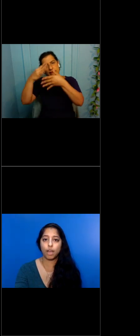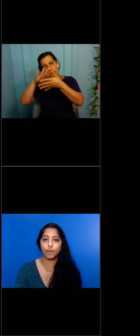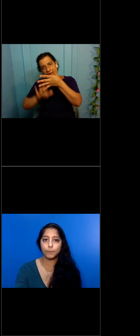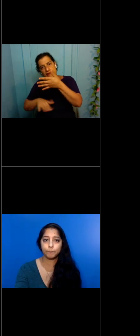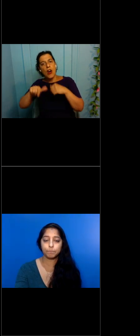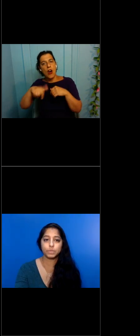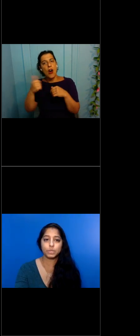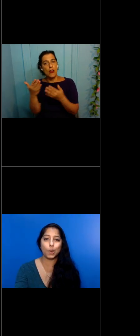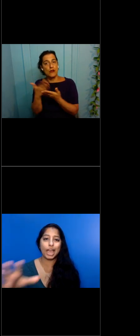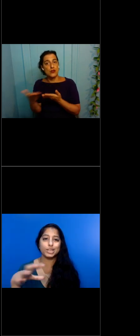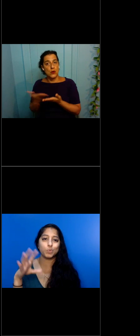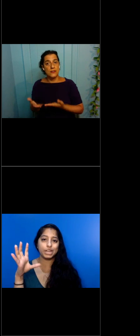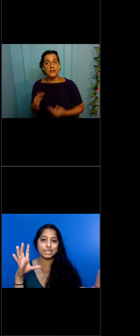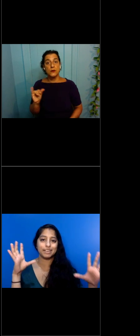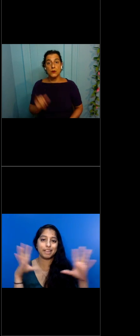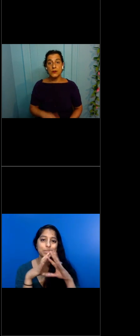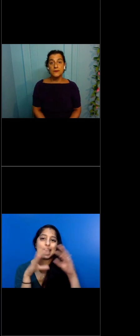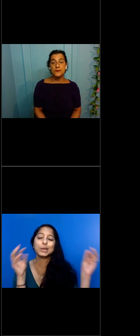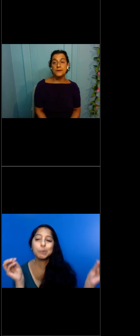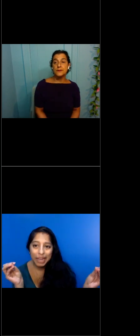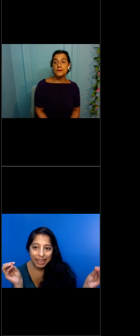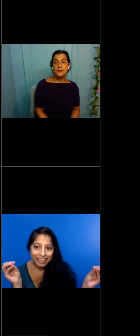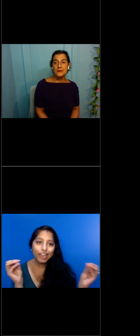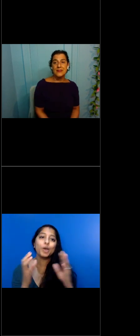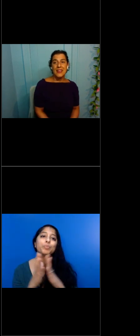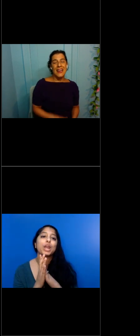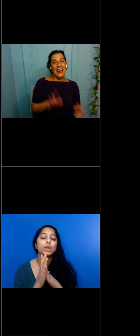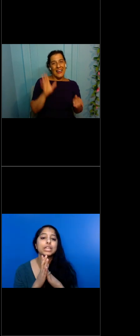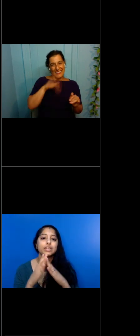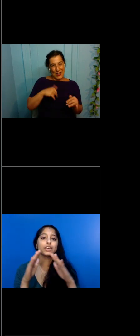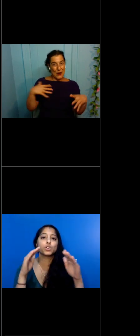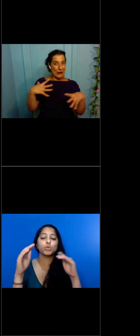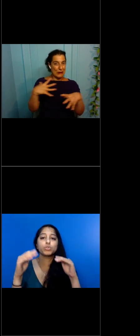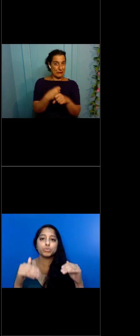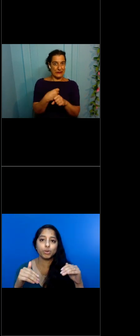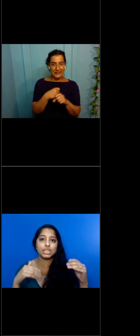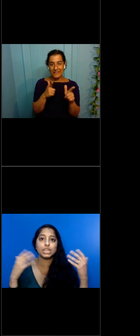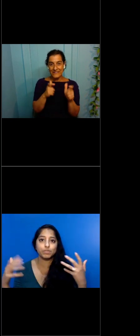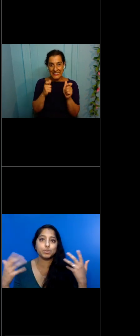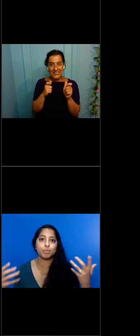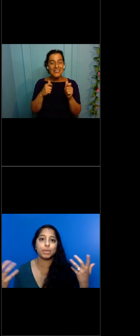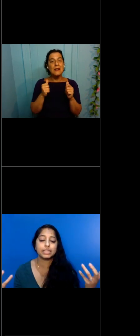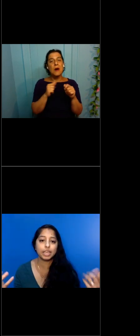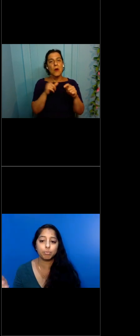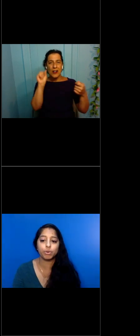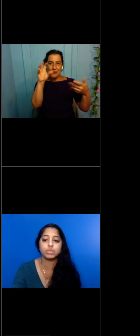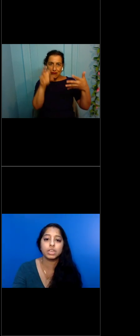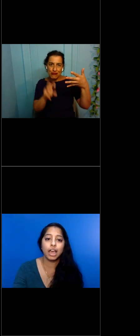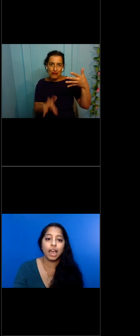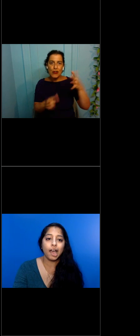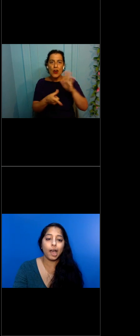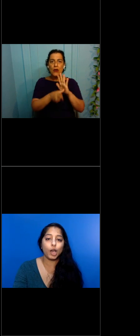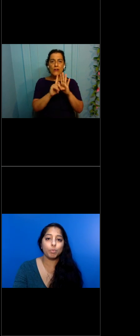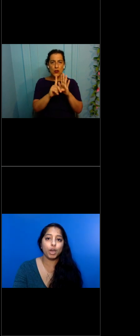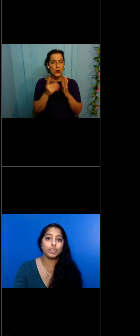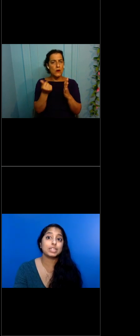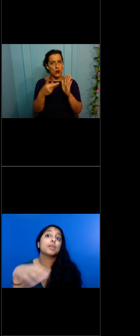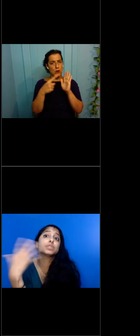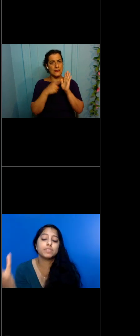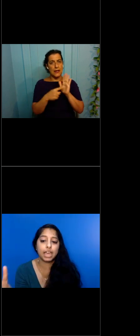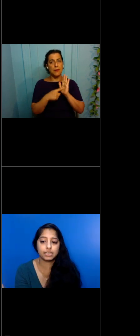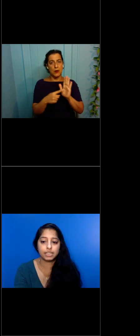as well. So I just wanted to, that was kind of quick, but I wanted to go through those and give you some examples